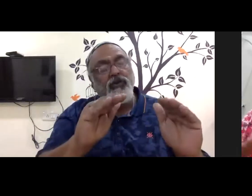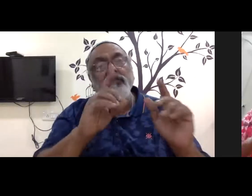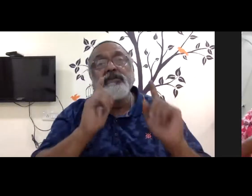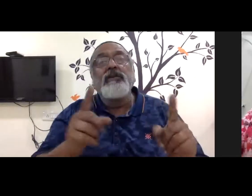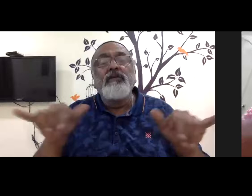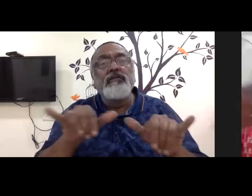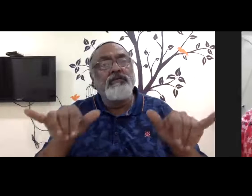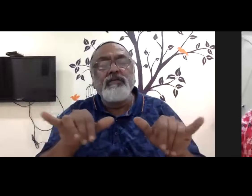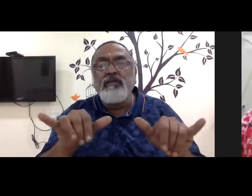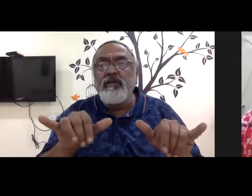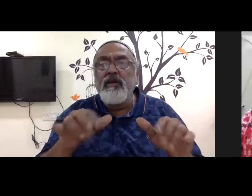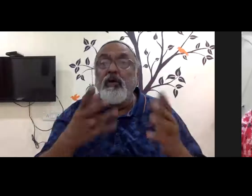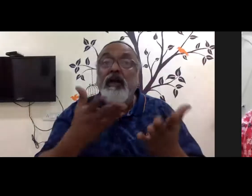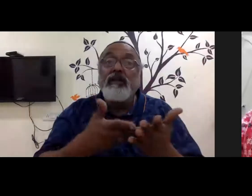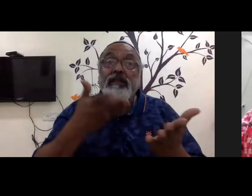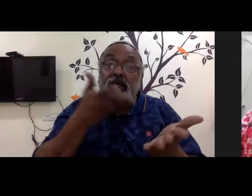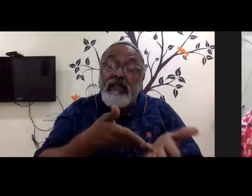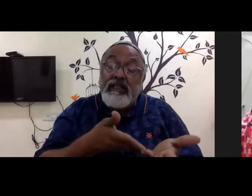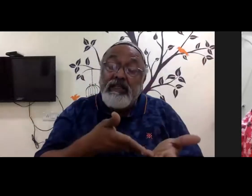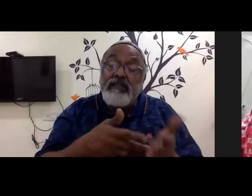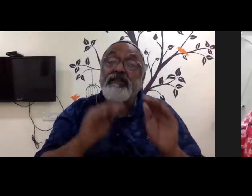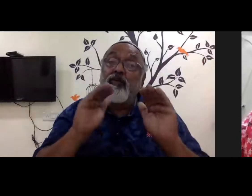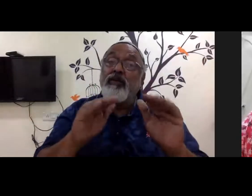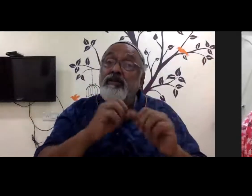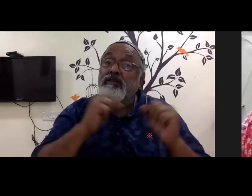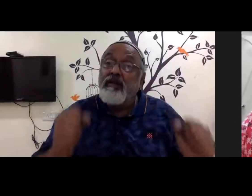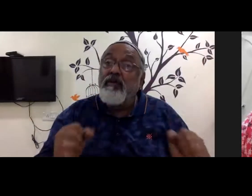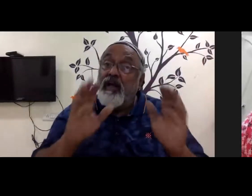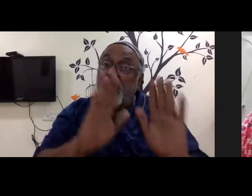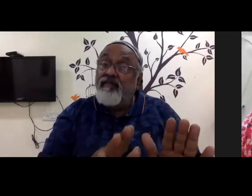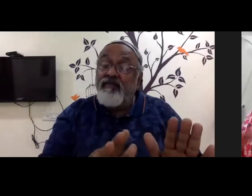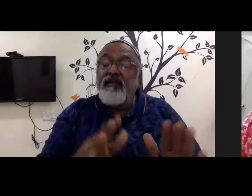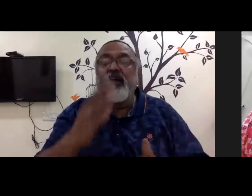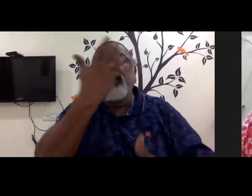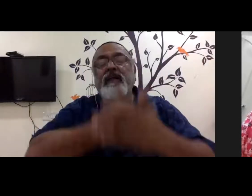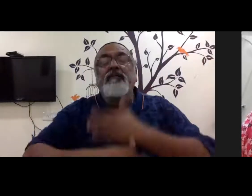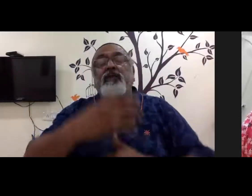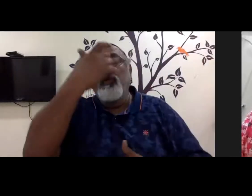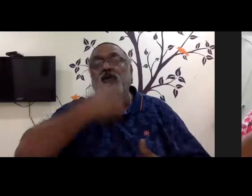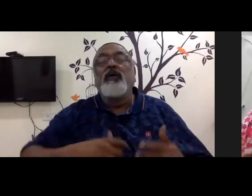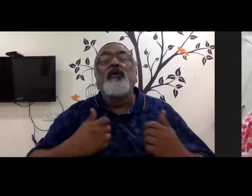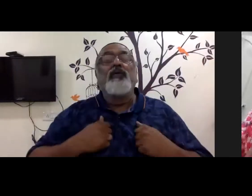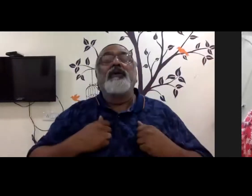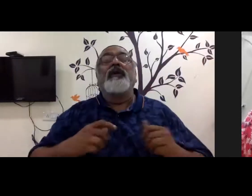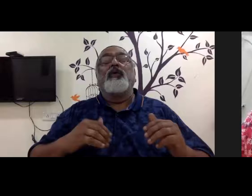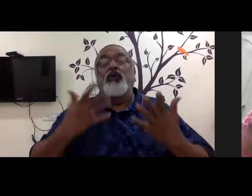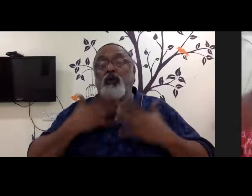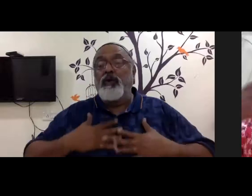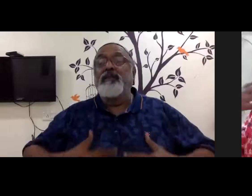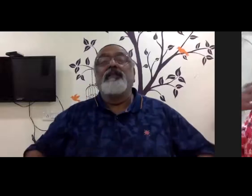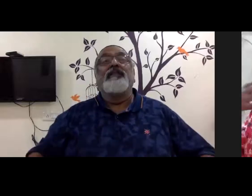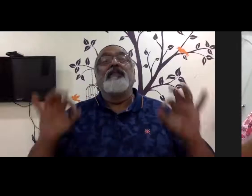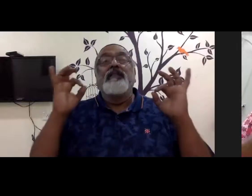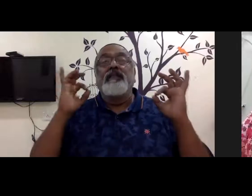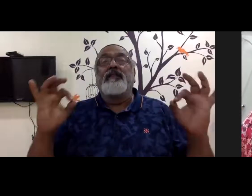only when such support systems evolve, then people with disabilities can have a holistic, healthy approach, can have